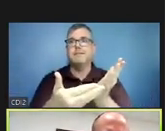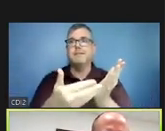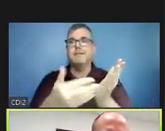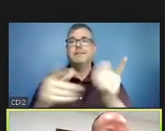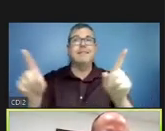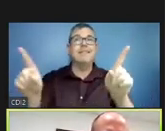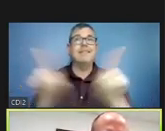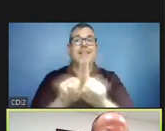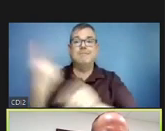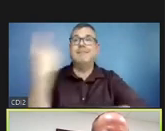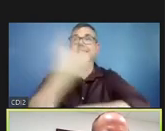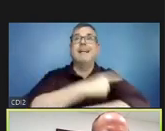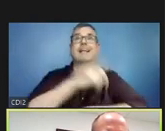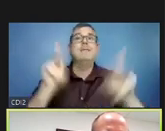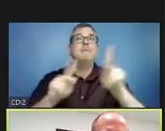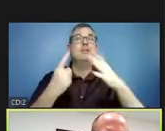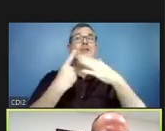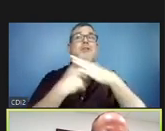It